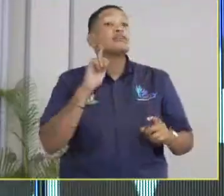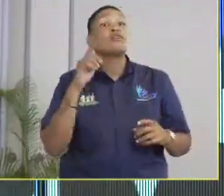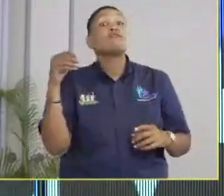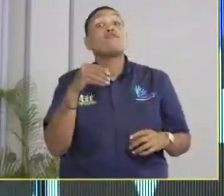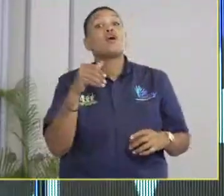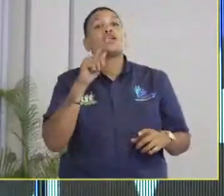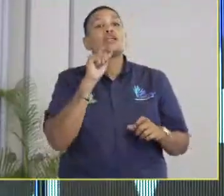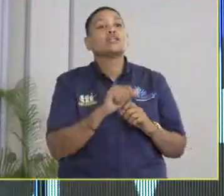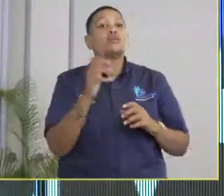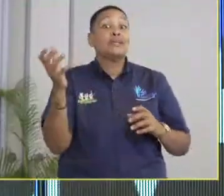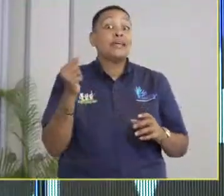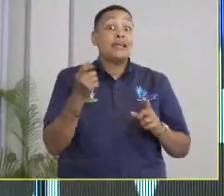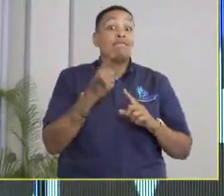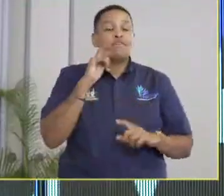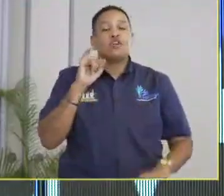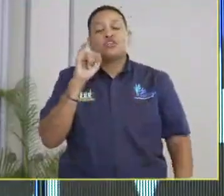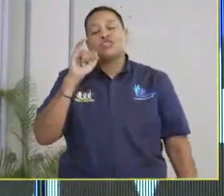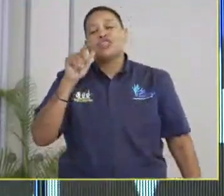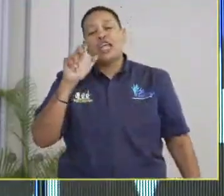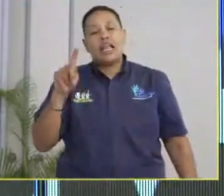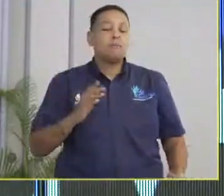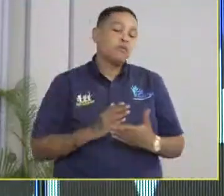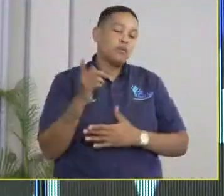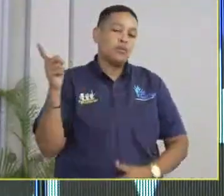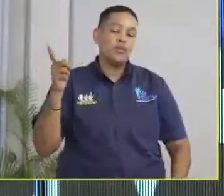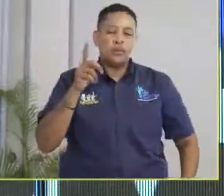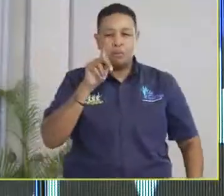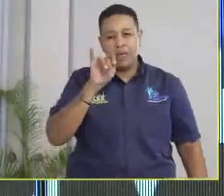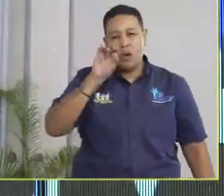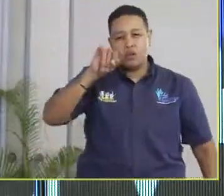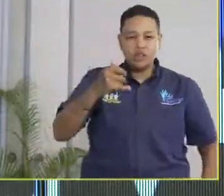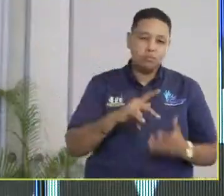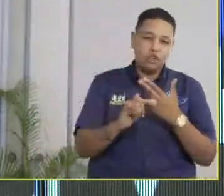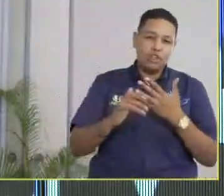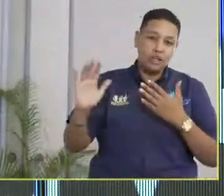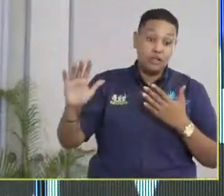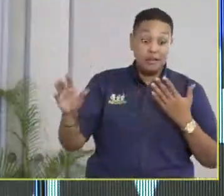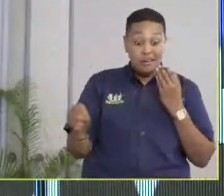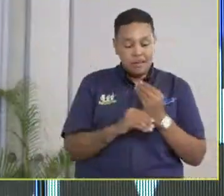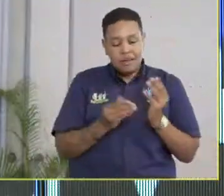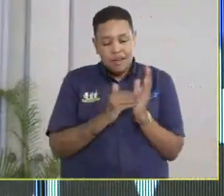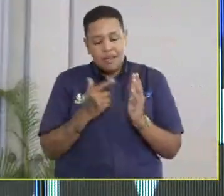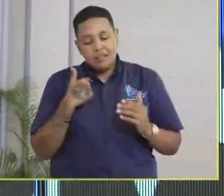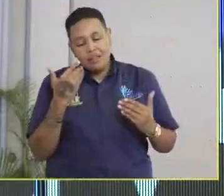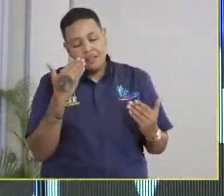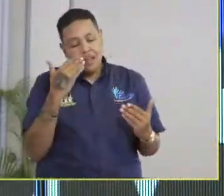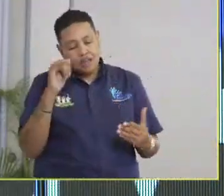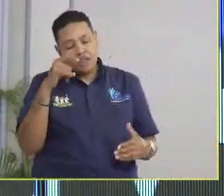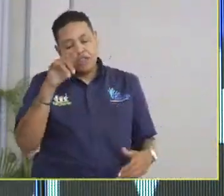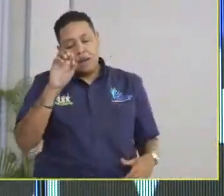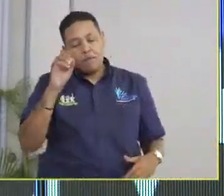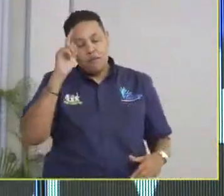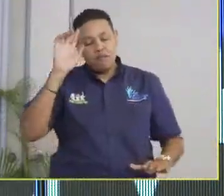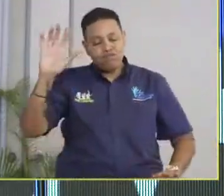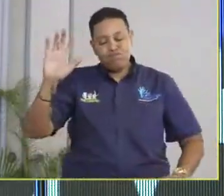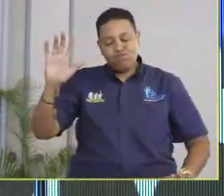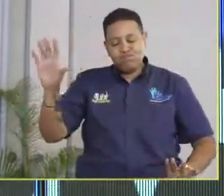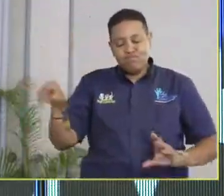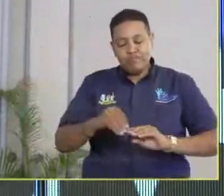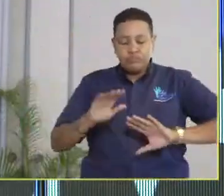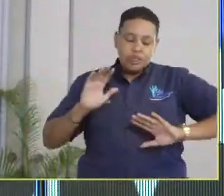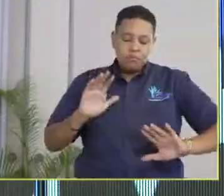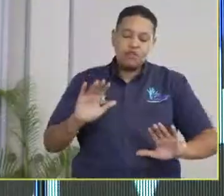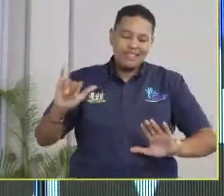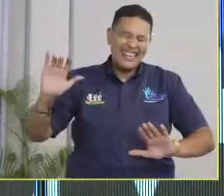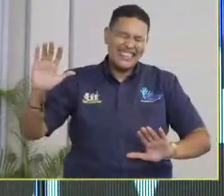funding was obtained for JLIP through that project. And again, thank you, JAMPRO, for pushing that